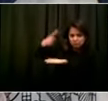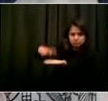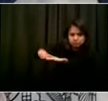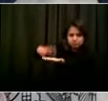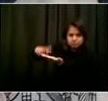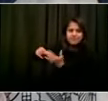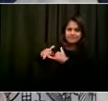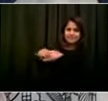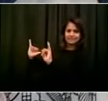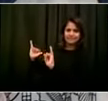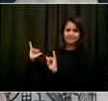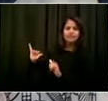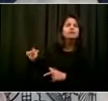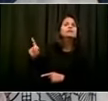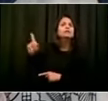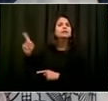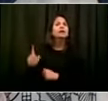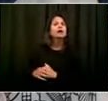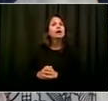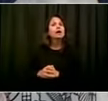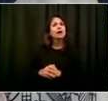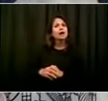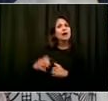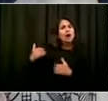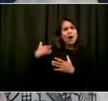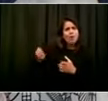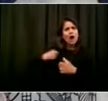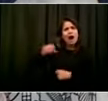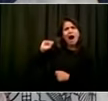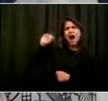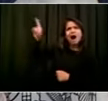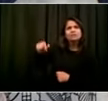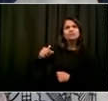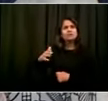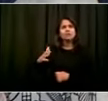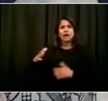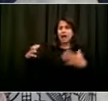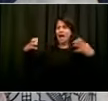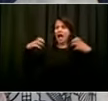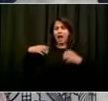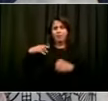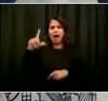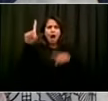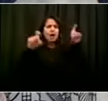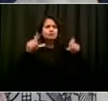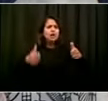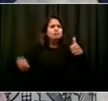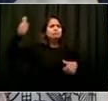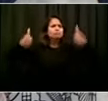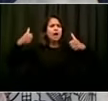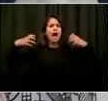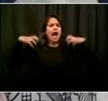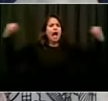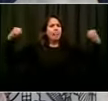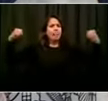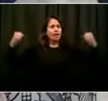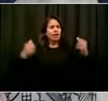crisis, that the zip code is the best available measure we have. Because if you look at these zip